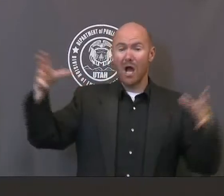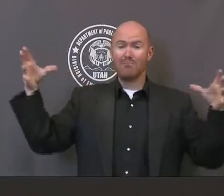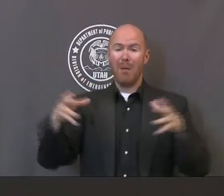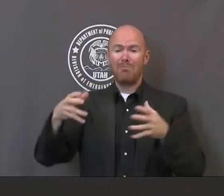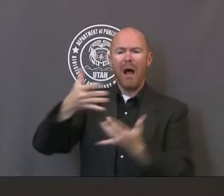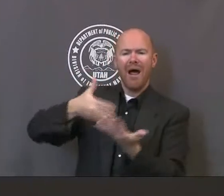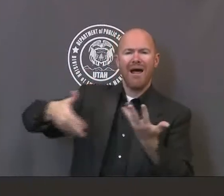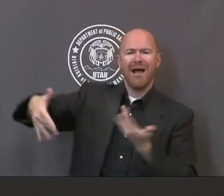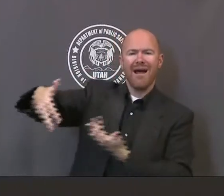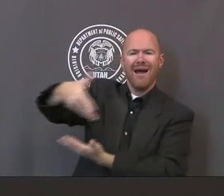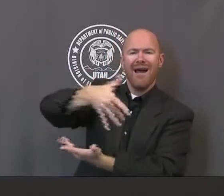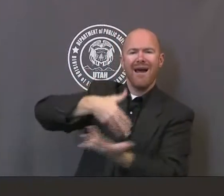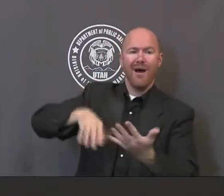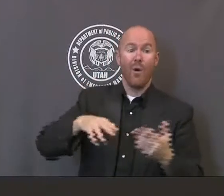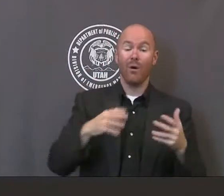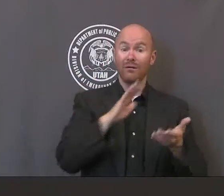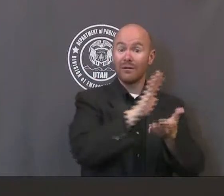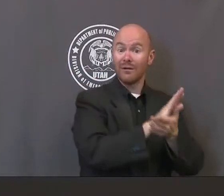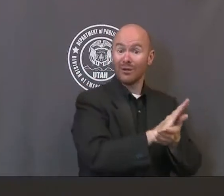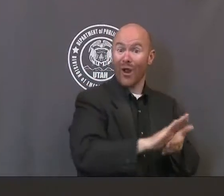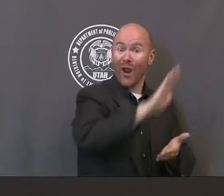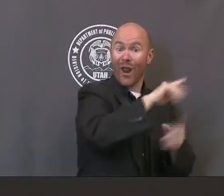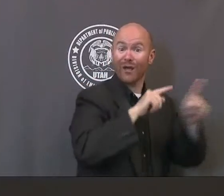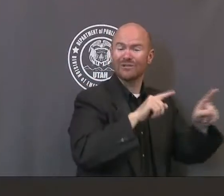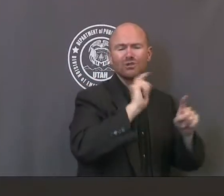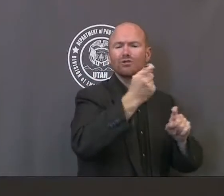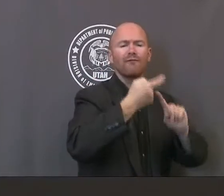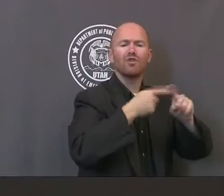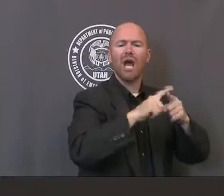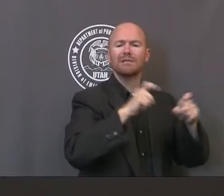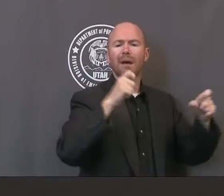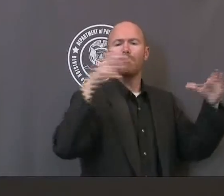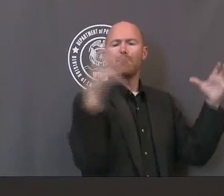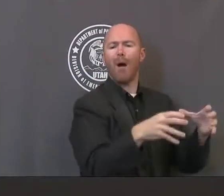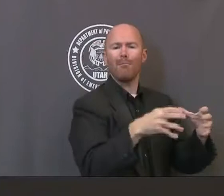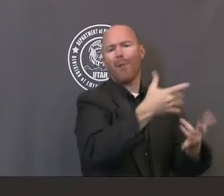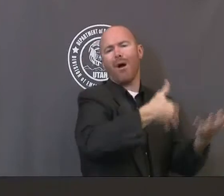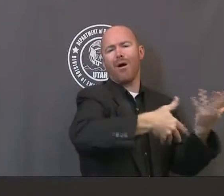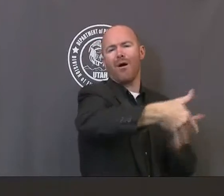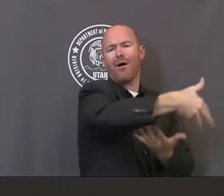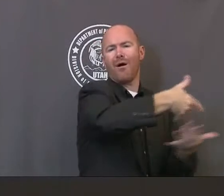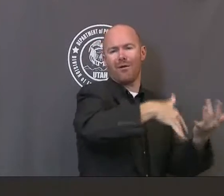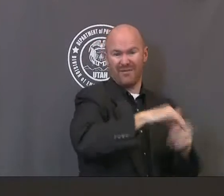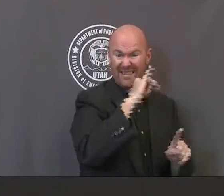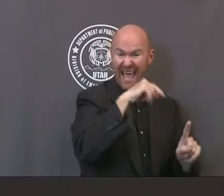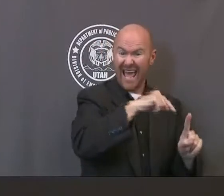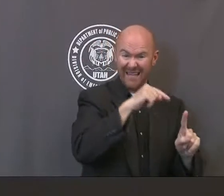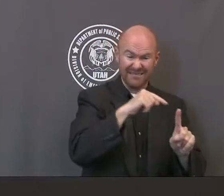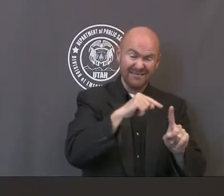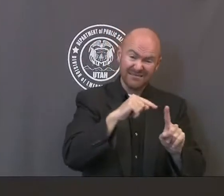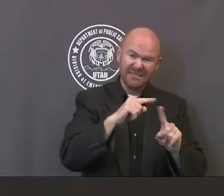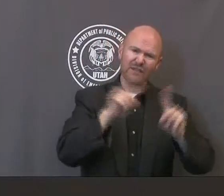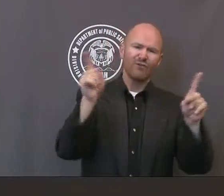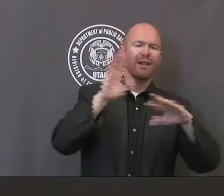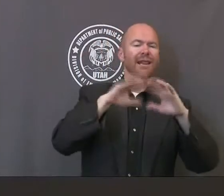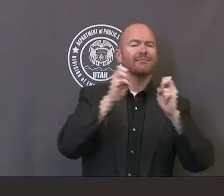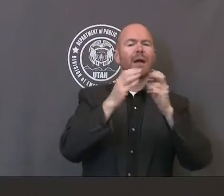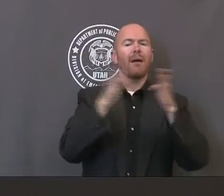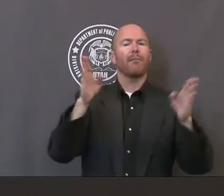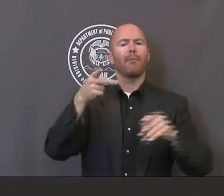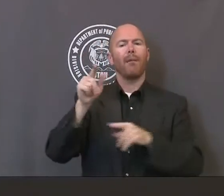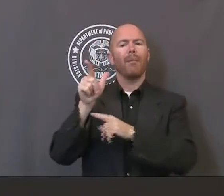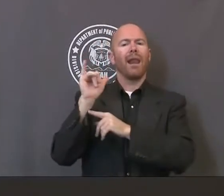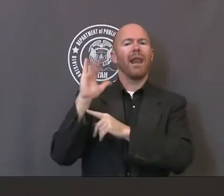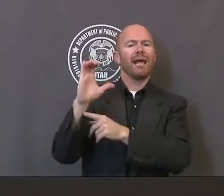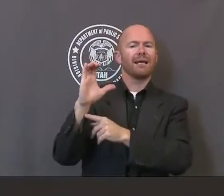Basically, gatherings that don't have establishment or organizational oversight. These are different from public gatherings, which include venues such